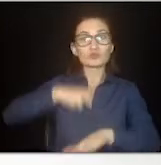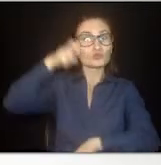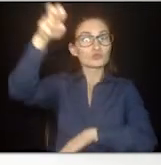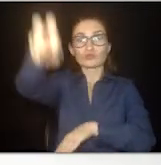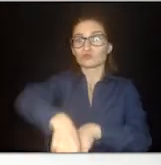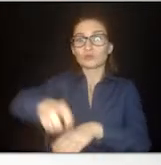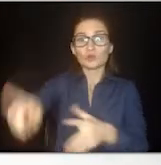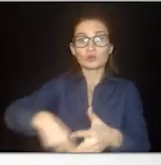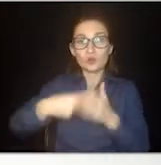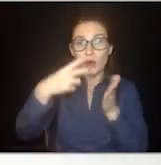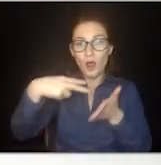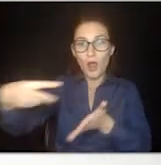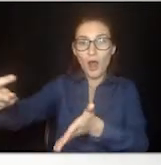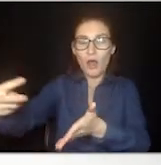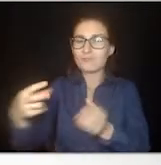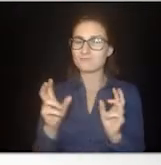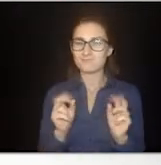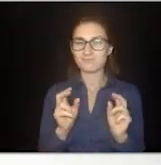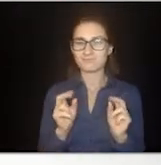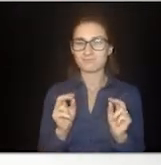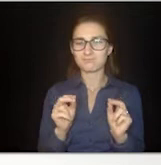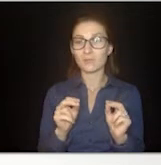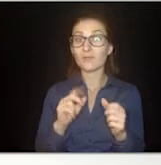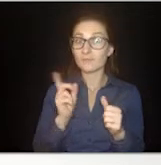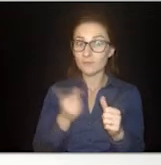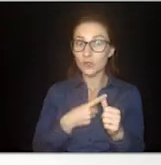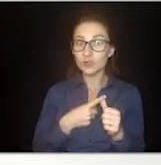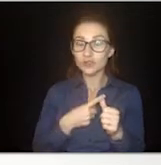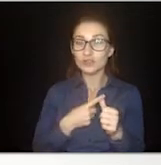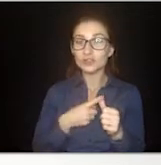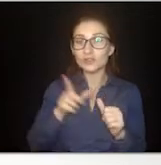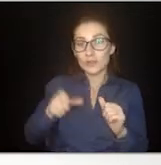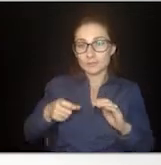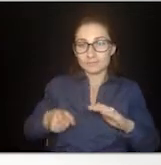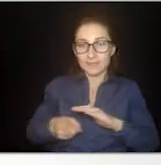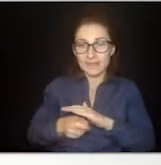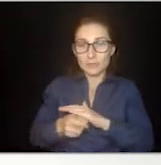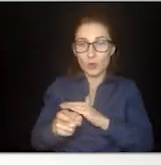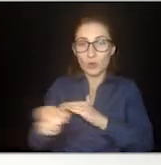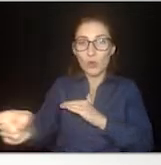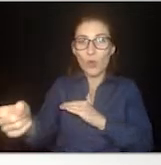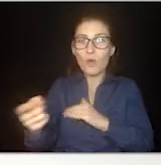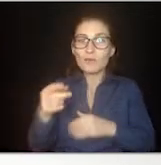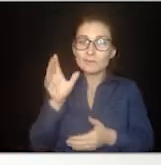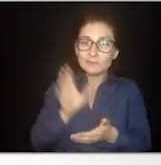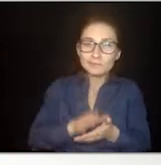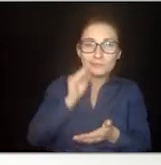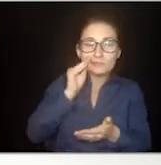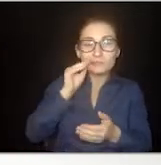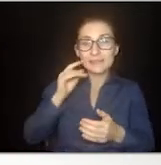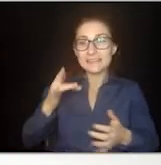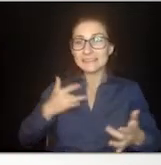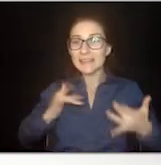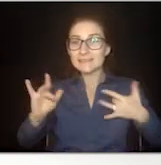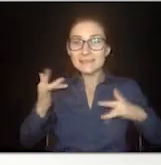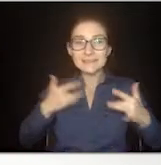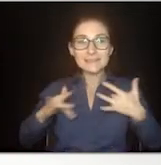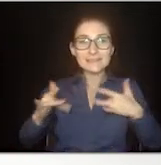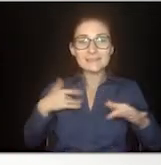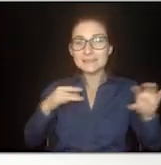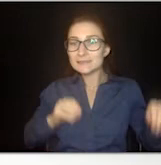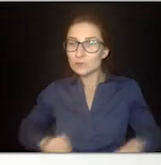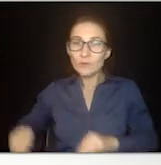print until we have moved our way through moving and exploring and learning to use our